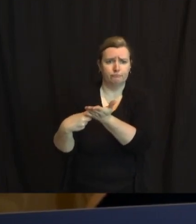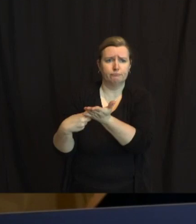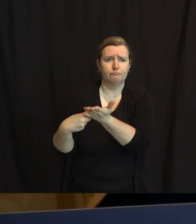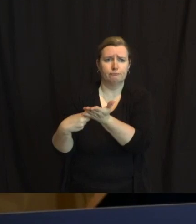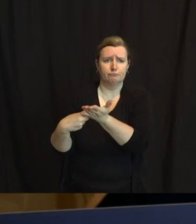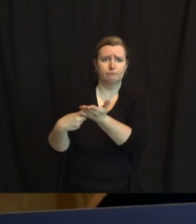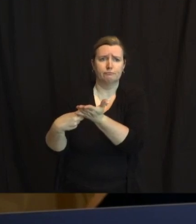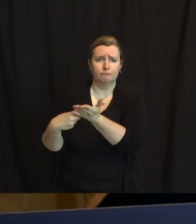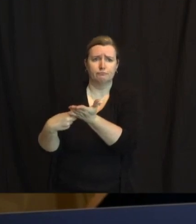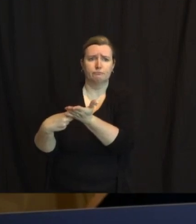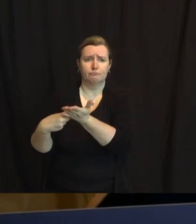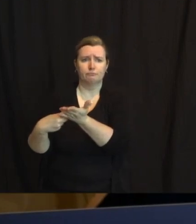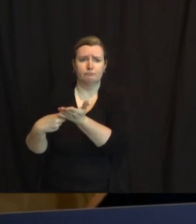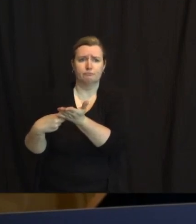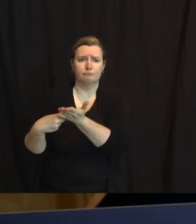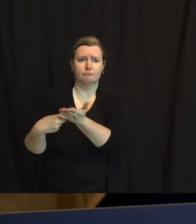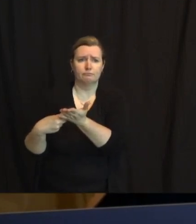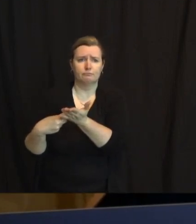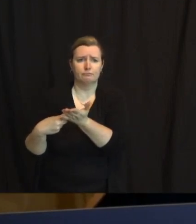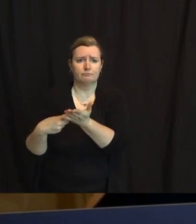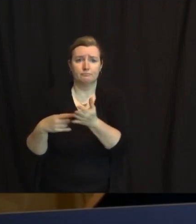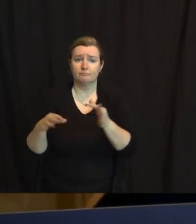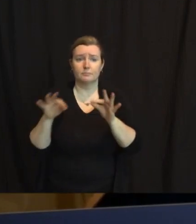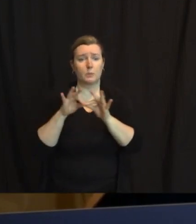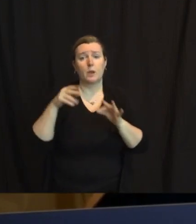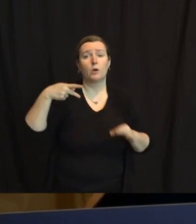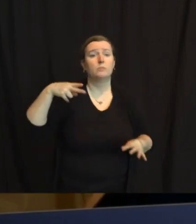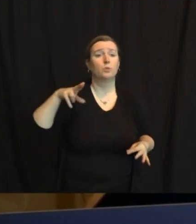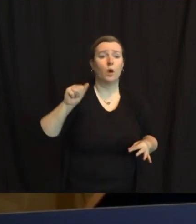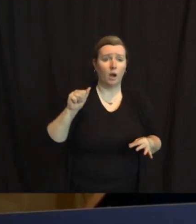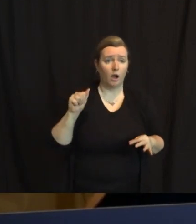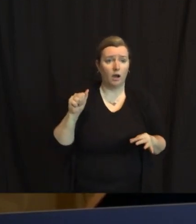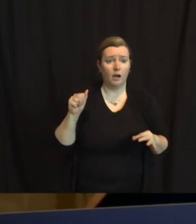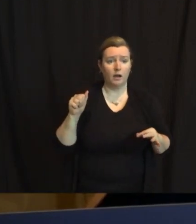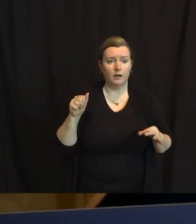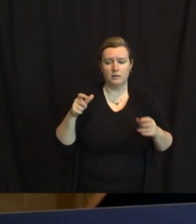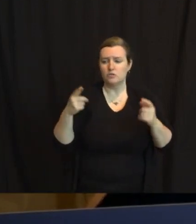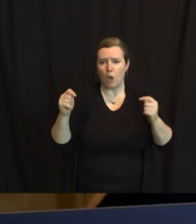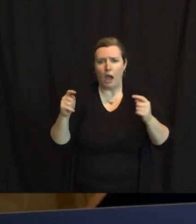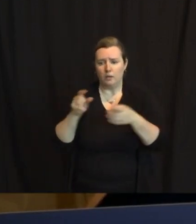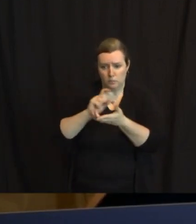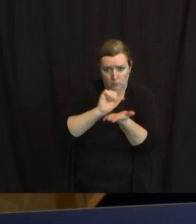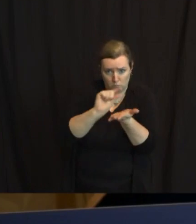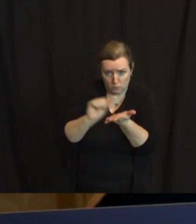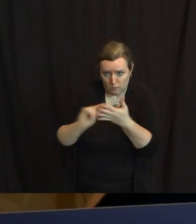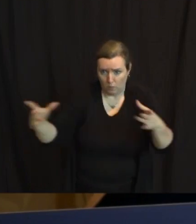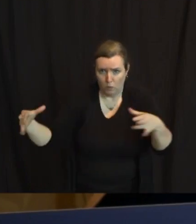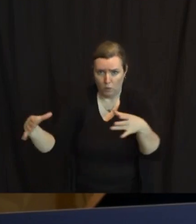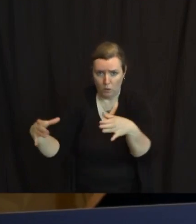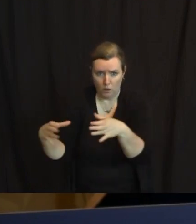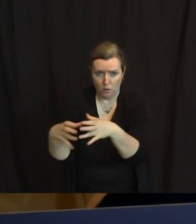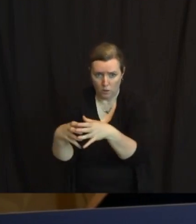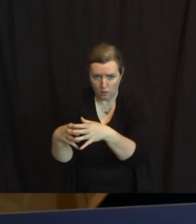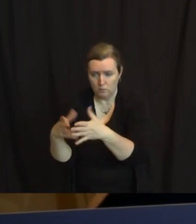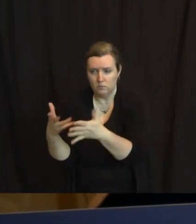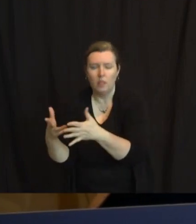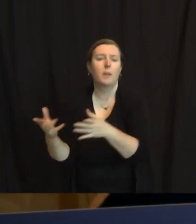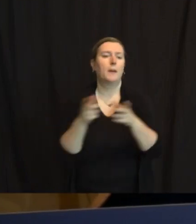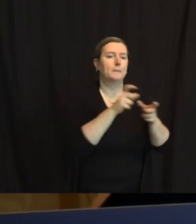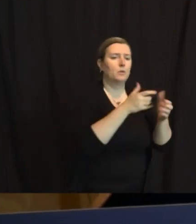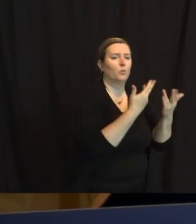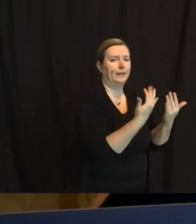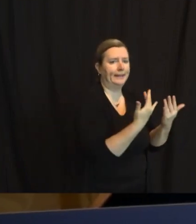July. Once that PUA universe gets cleared out over the next week or two, they're going to get new dates and times that are much sooner, obviously, for their issues.